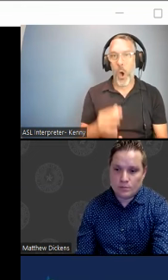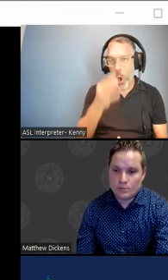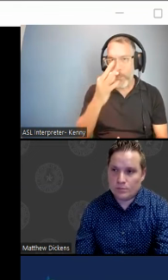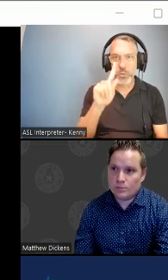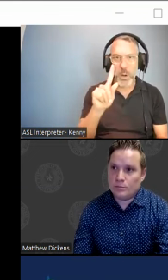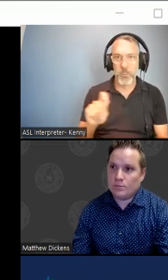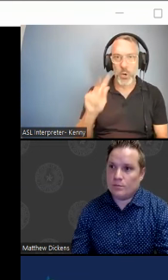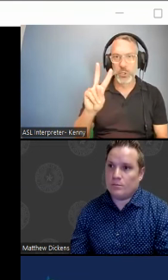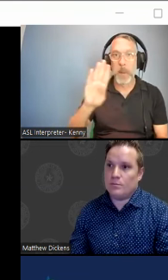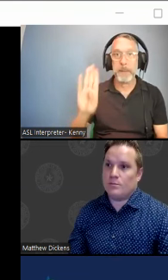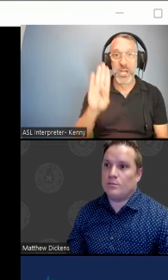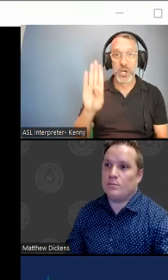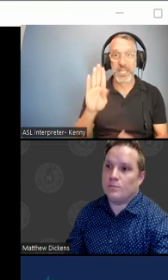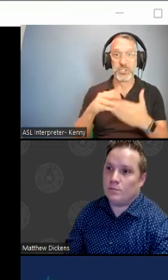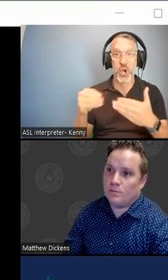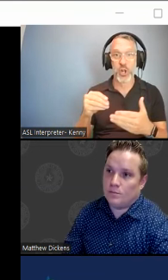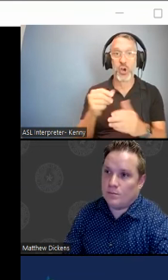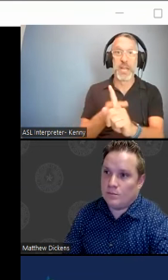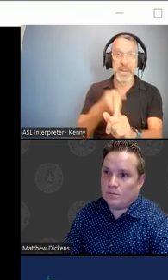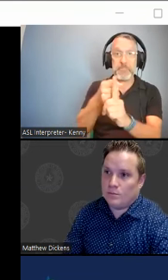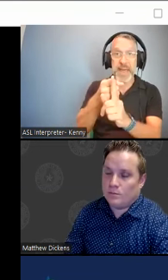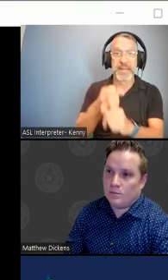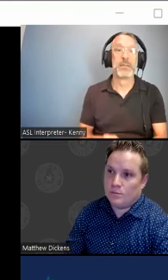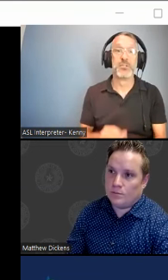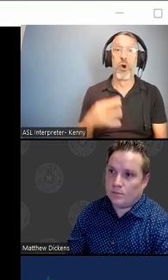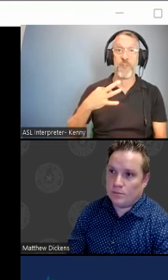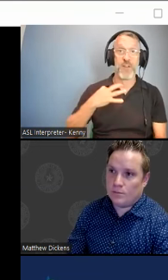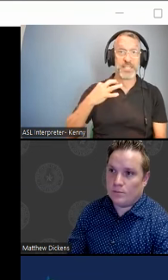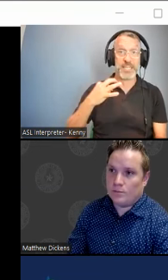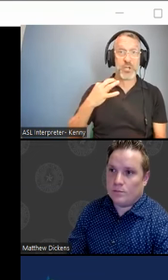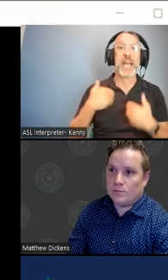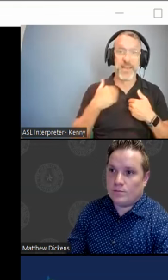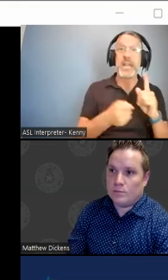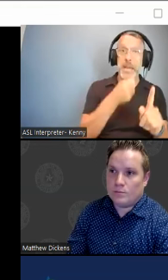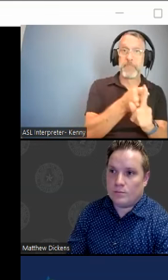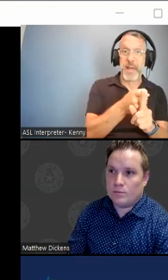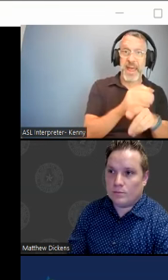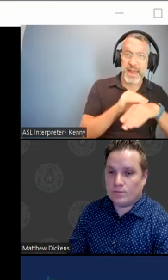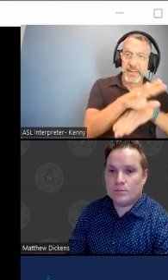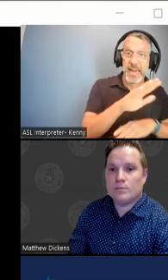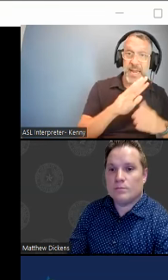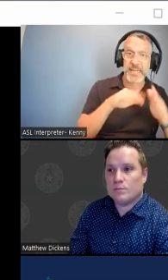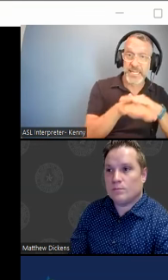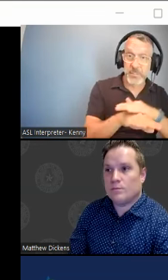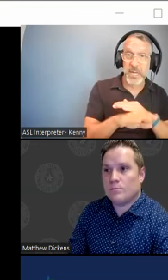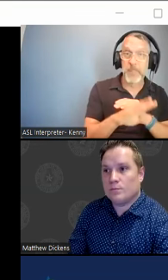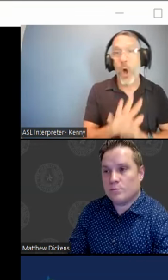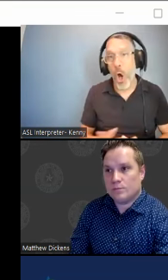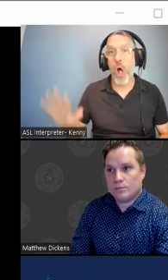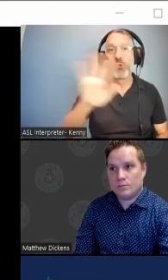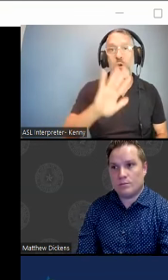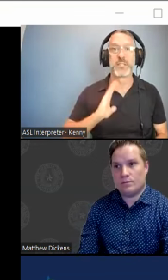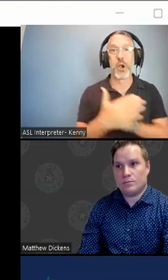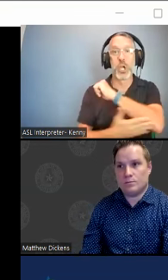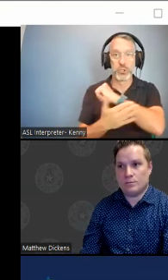$1.2 billion impact. So volunteers not only have an impact in accessibility, but all across our